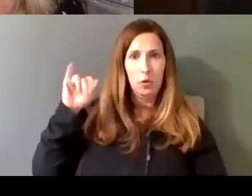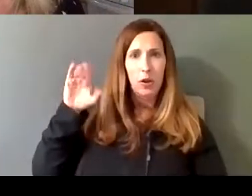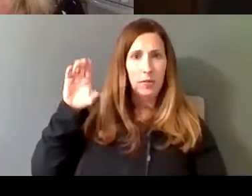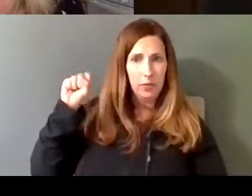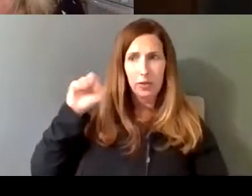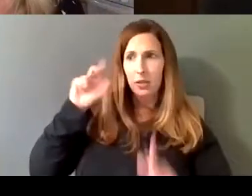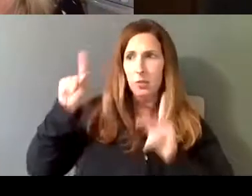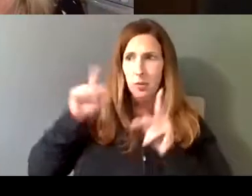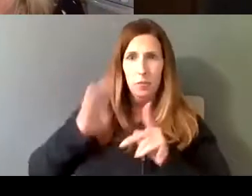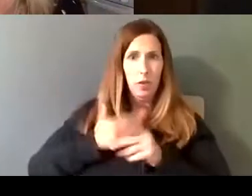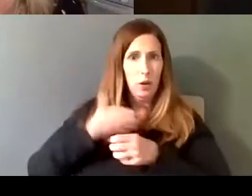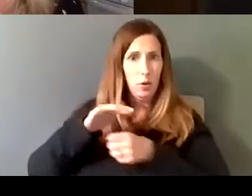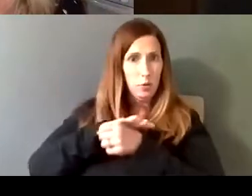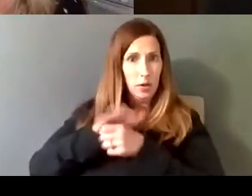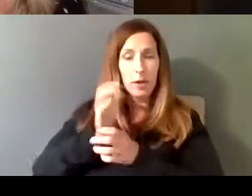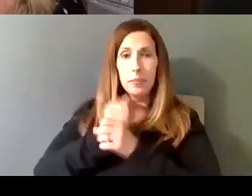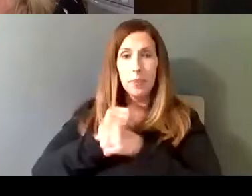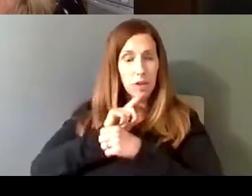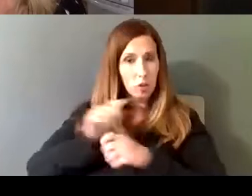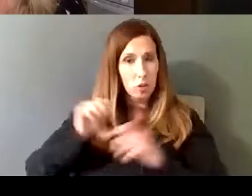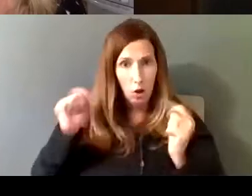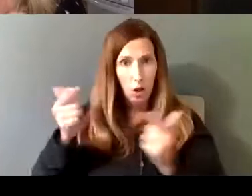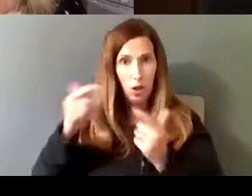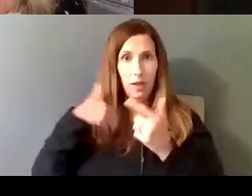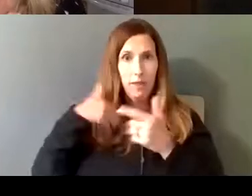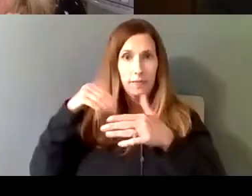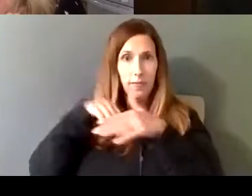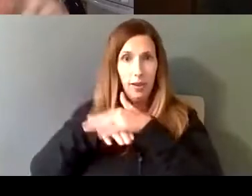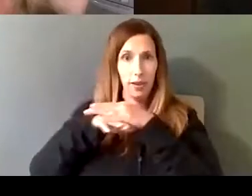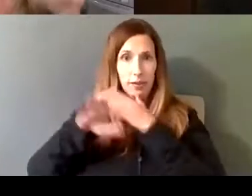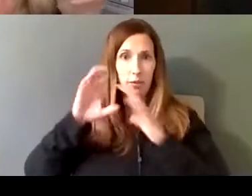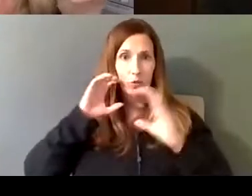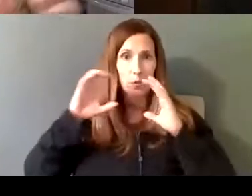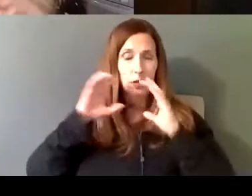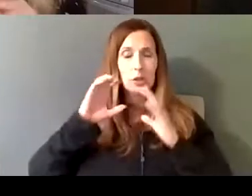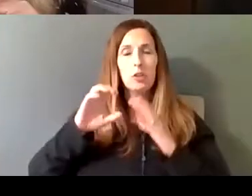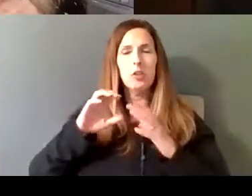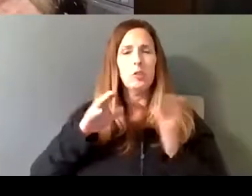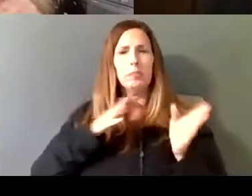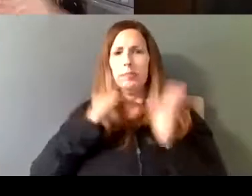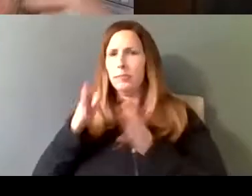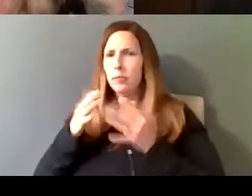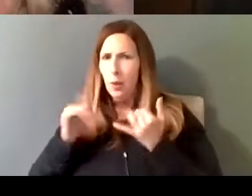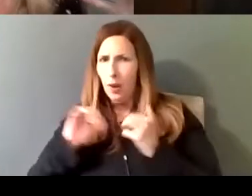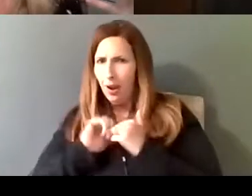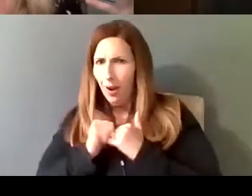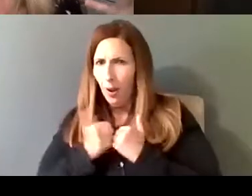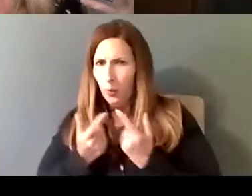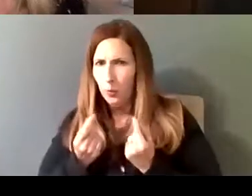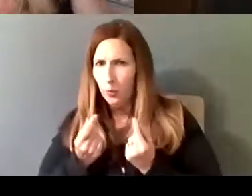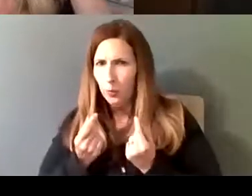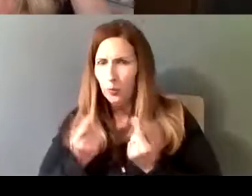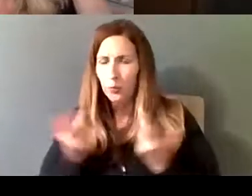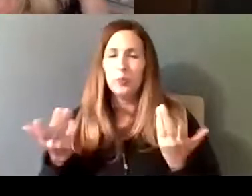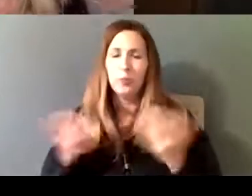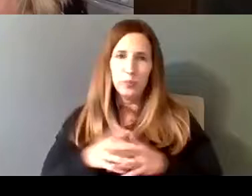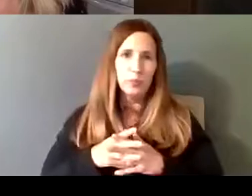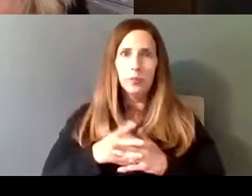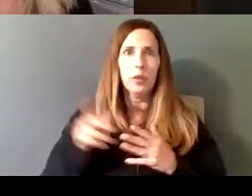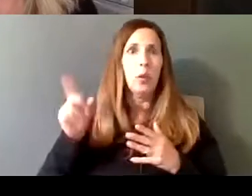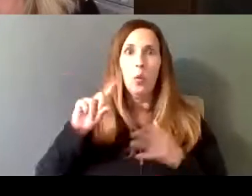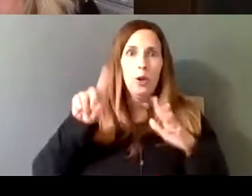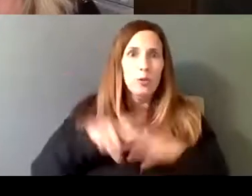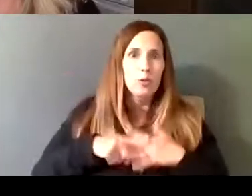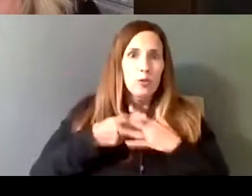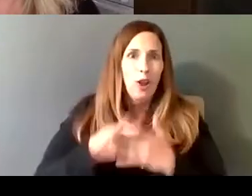making sure that we're reaching everyone. Let's think about the how. Where do people even